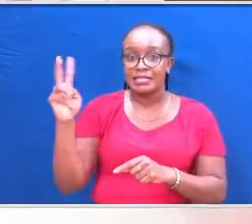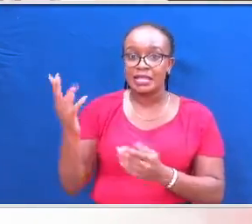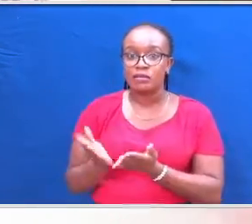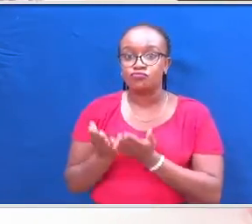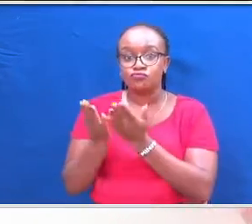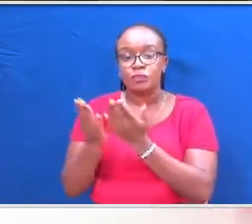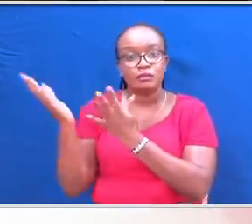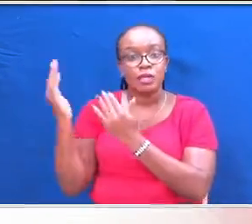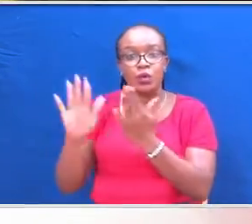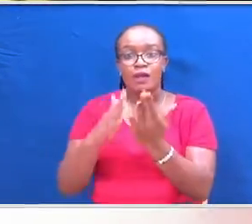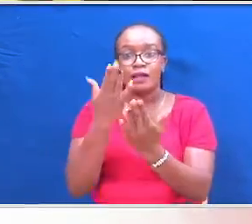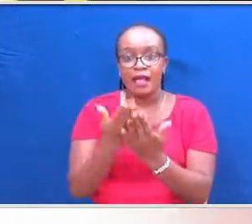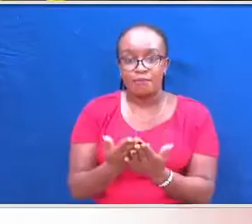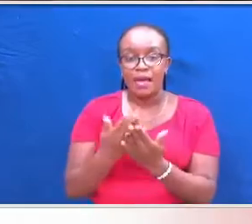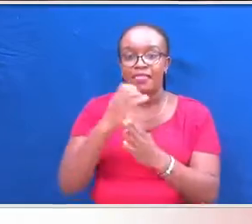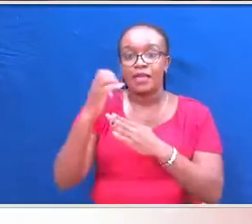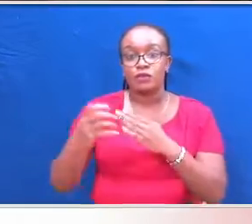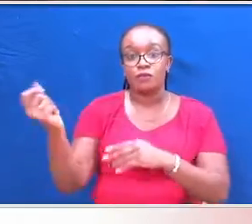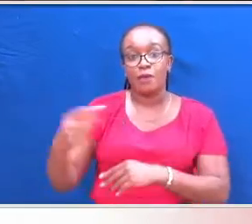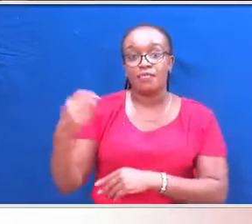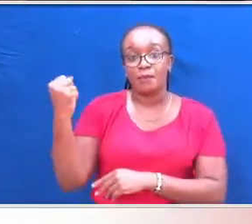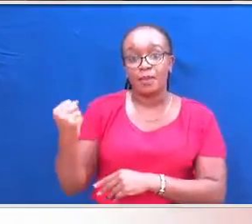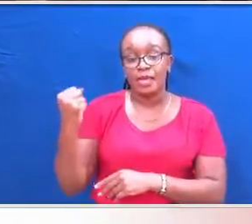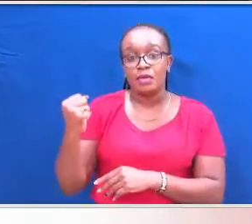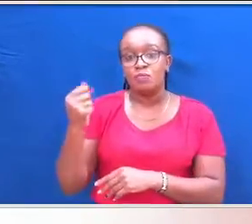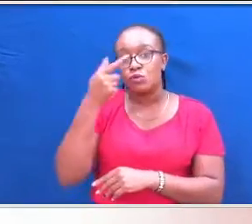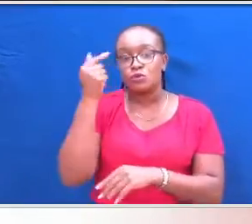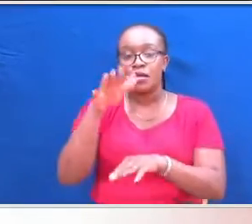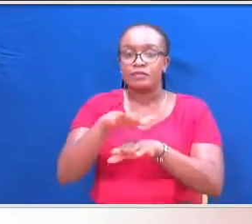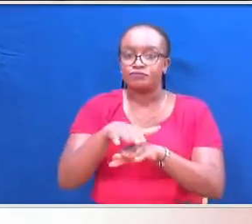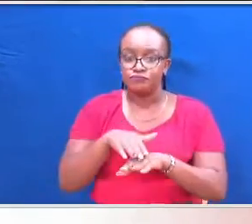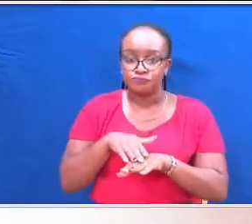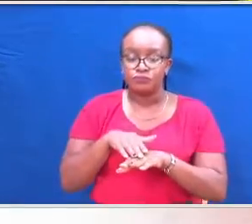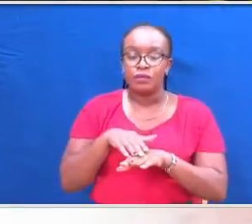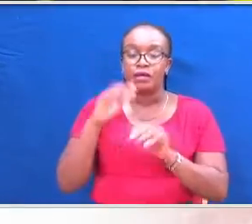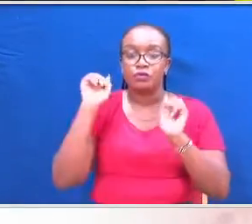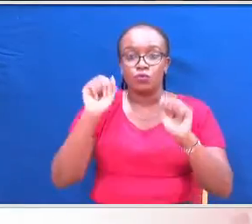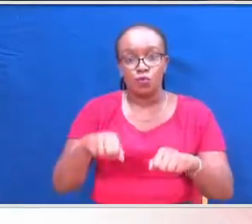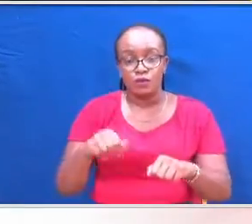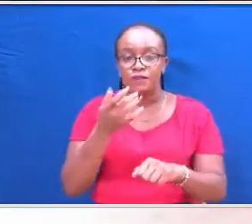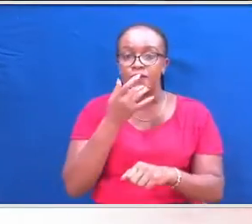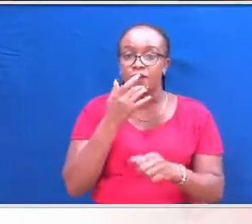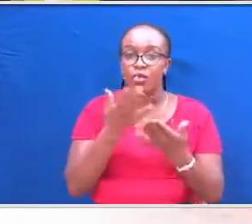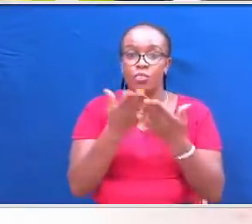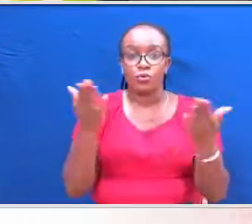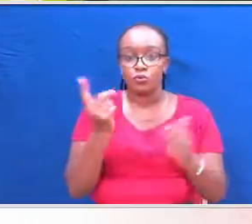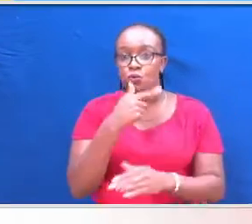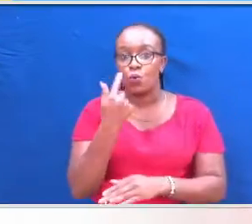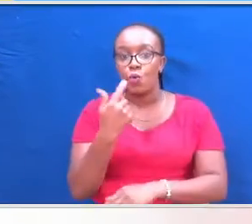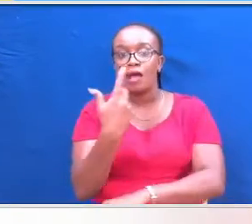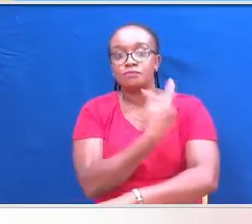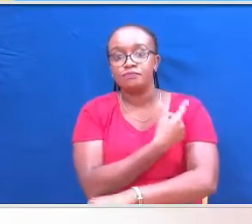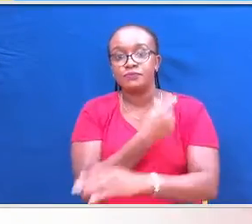expected to arrive by the end of May, and that a delay in the dose could just work in the favor of those already